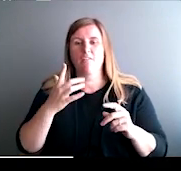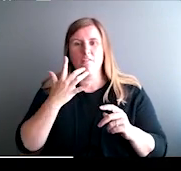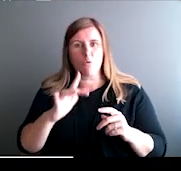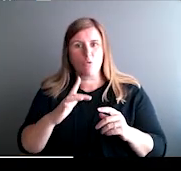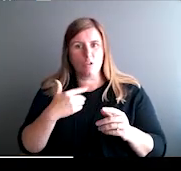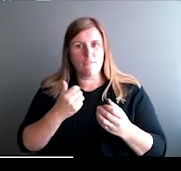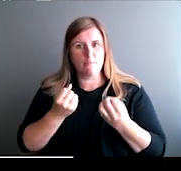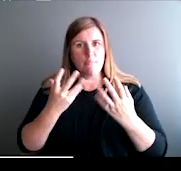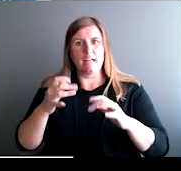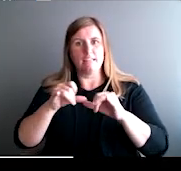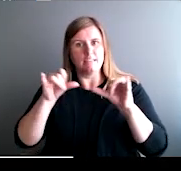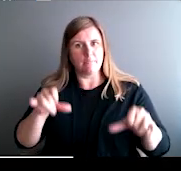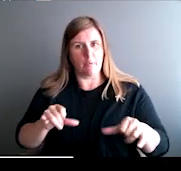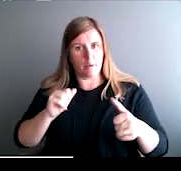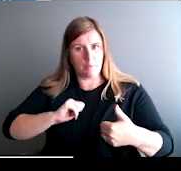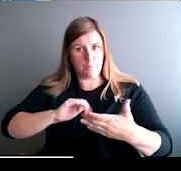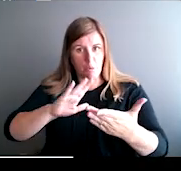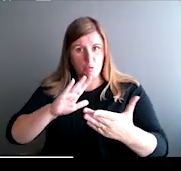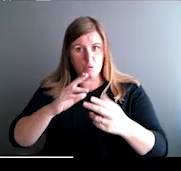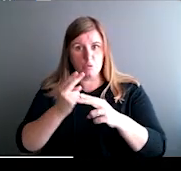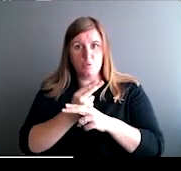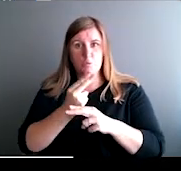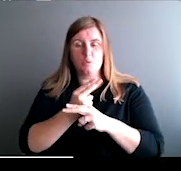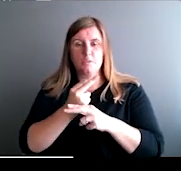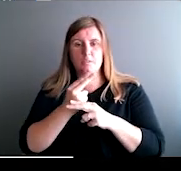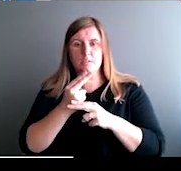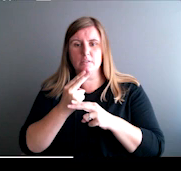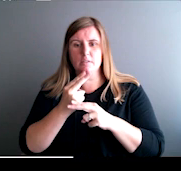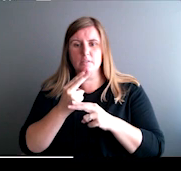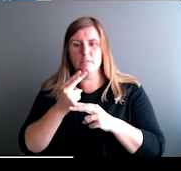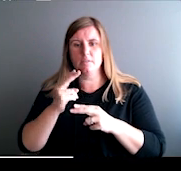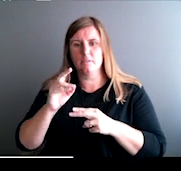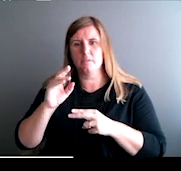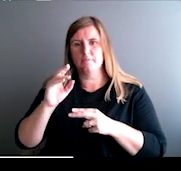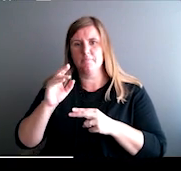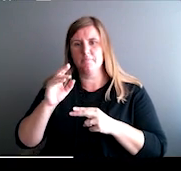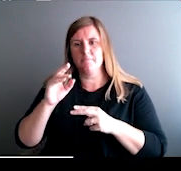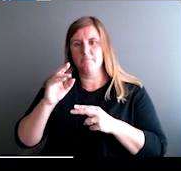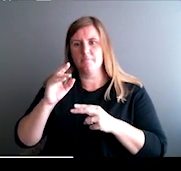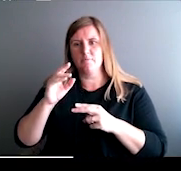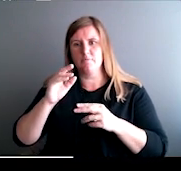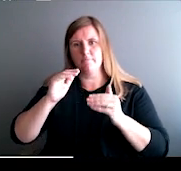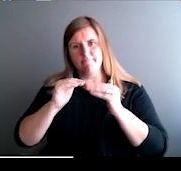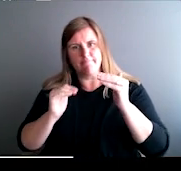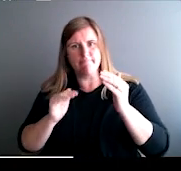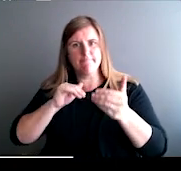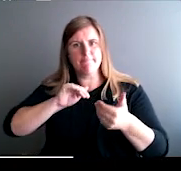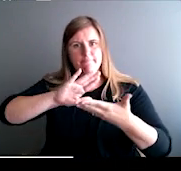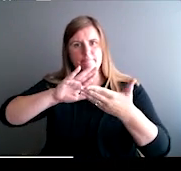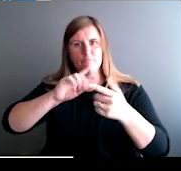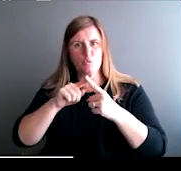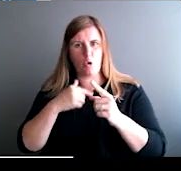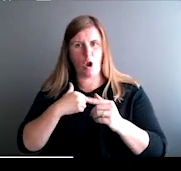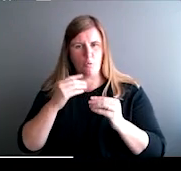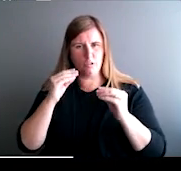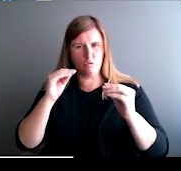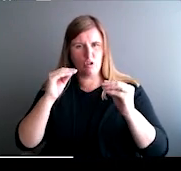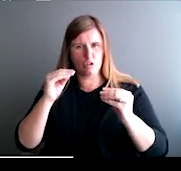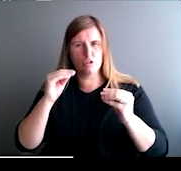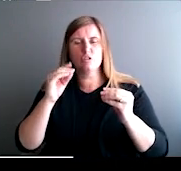very systematic approaches using an empiric approach to our instruction that can be very helpful